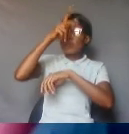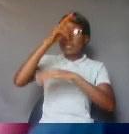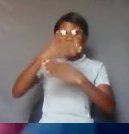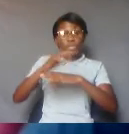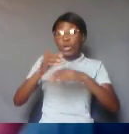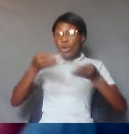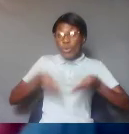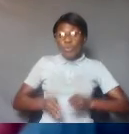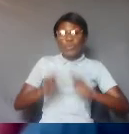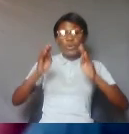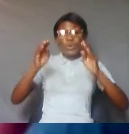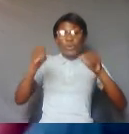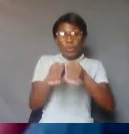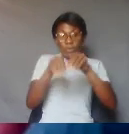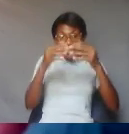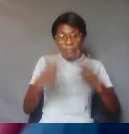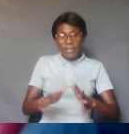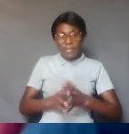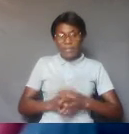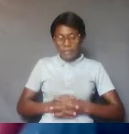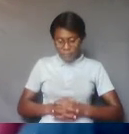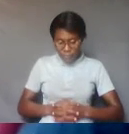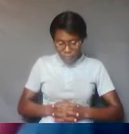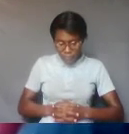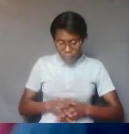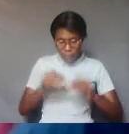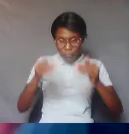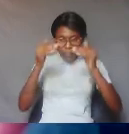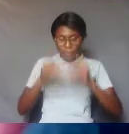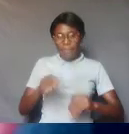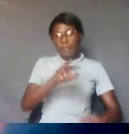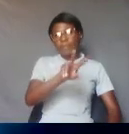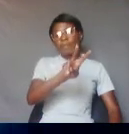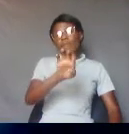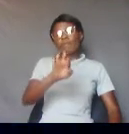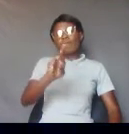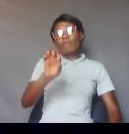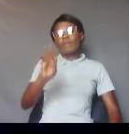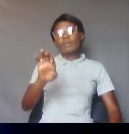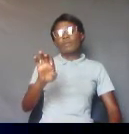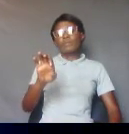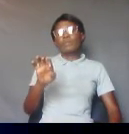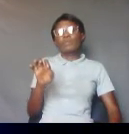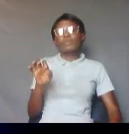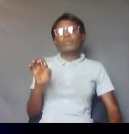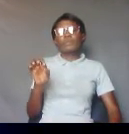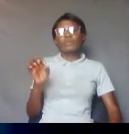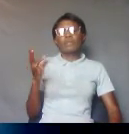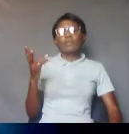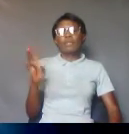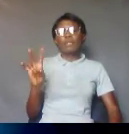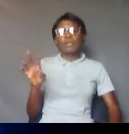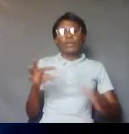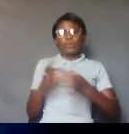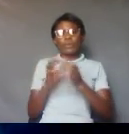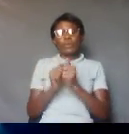with albinism. Um, so here is where Jesus begins